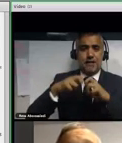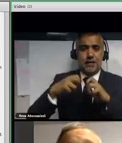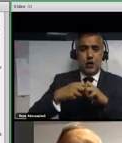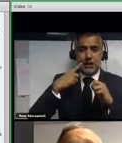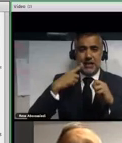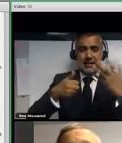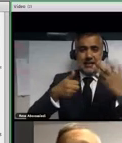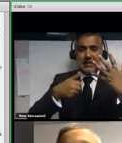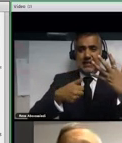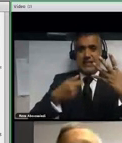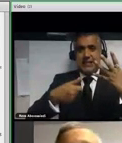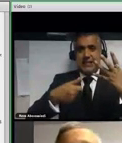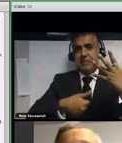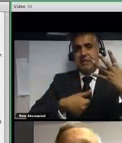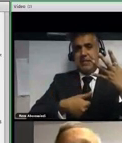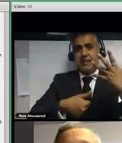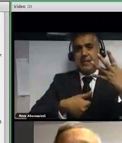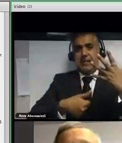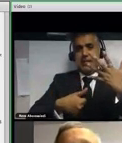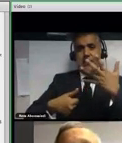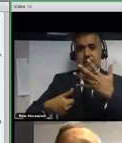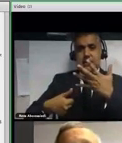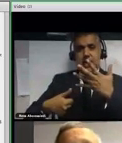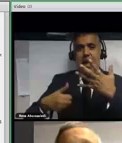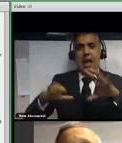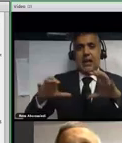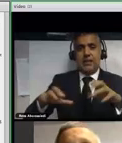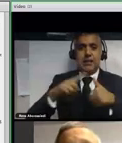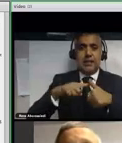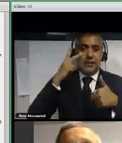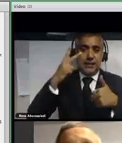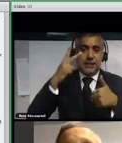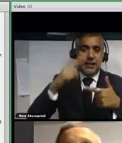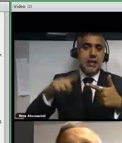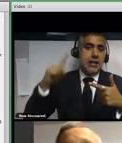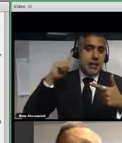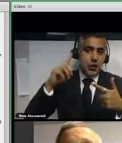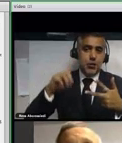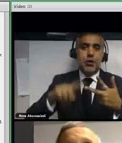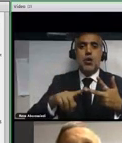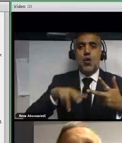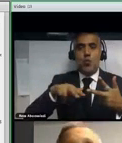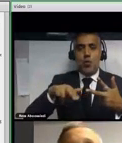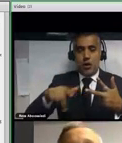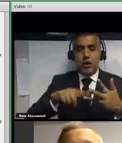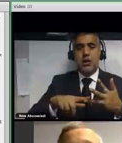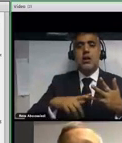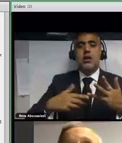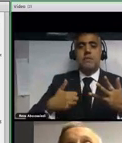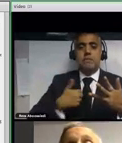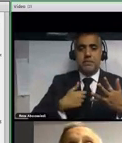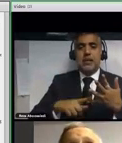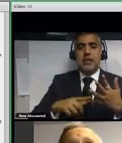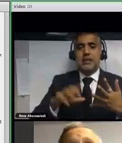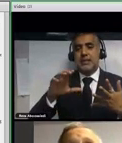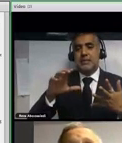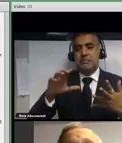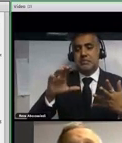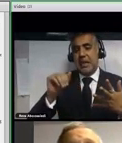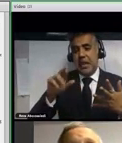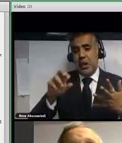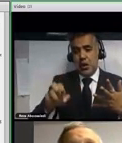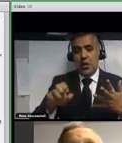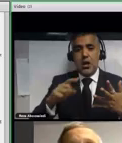core basic activities: seeing, hearing, walking, communicating, cognition, and self-care. And as I said,